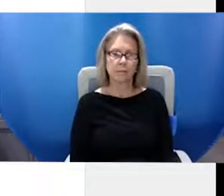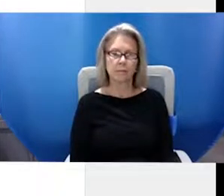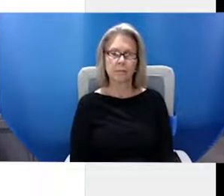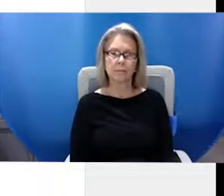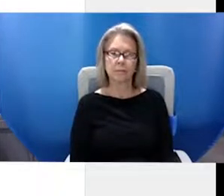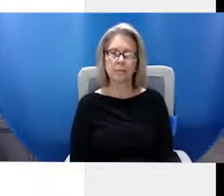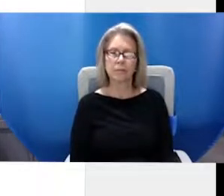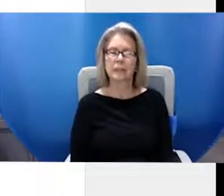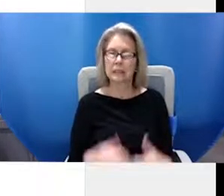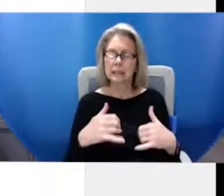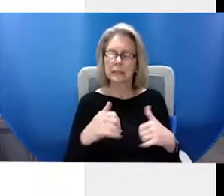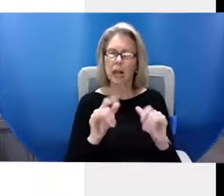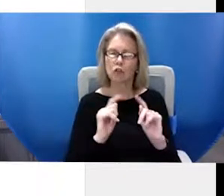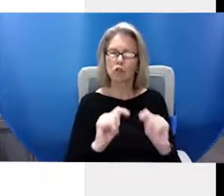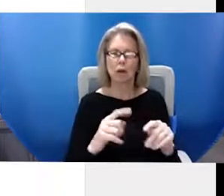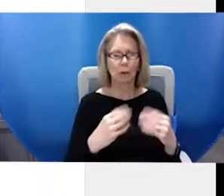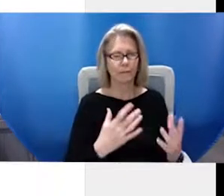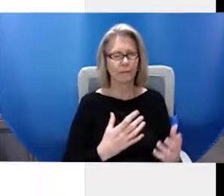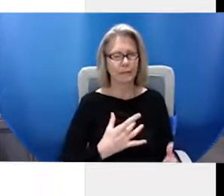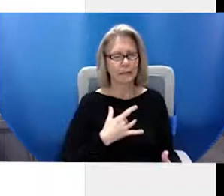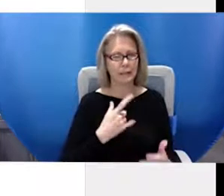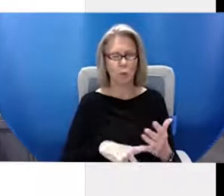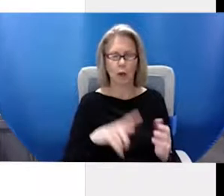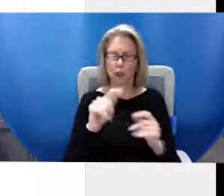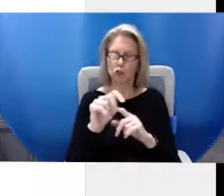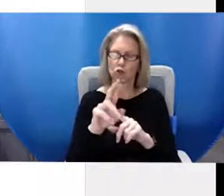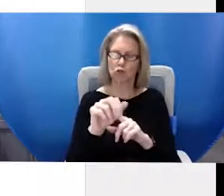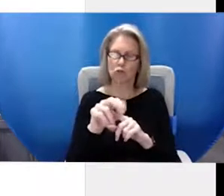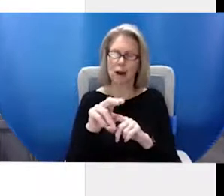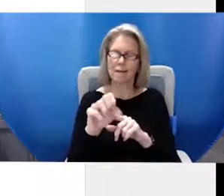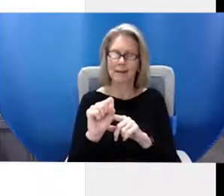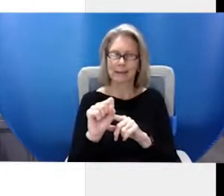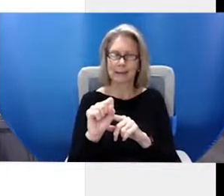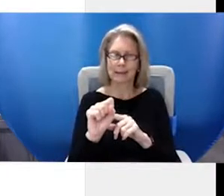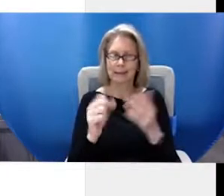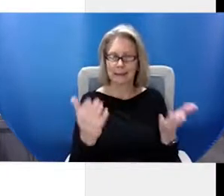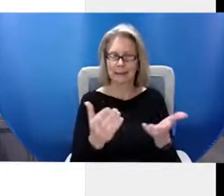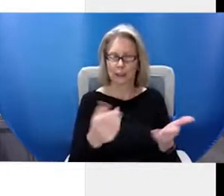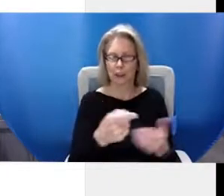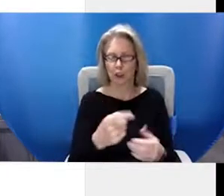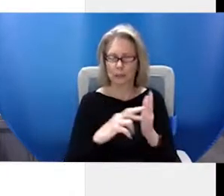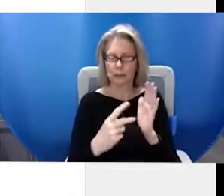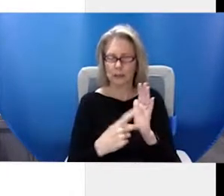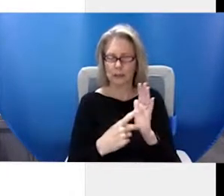still on trying to give a sense of what trans as a prefix means.